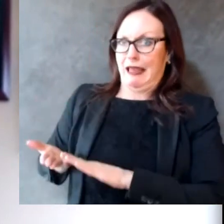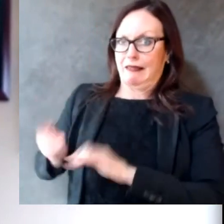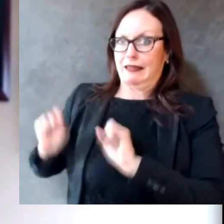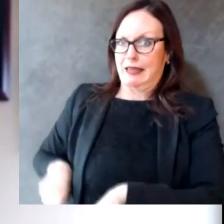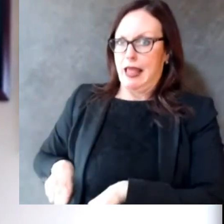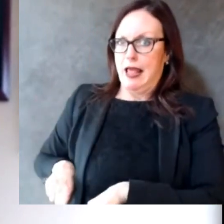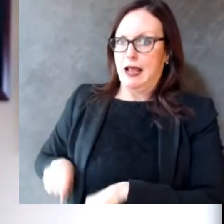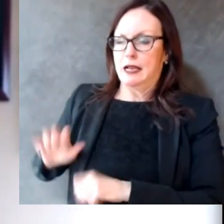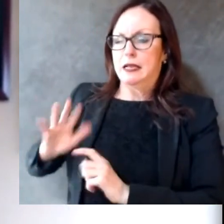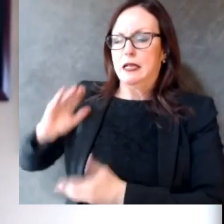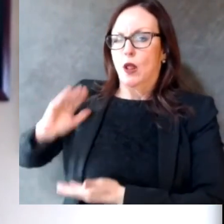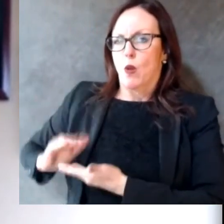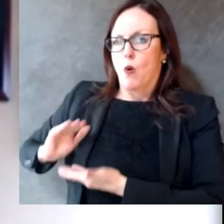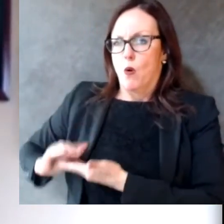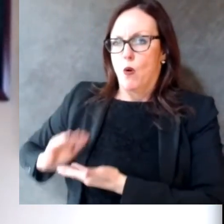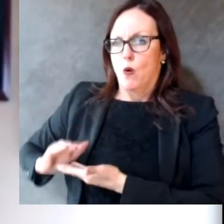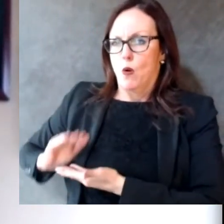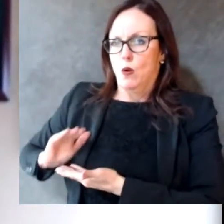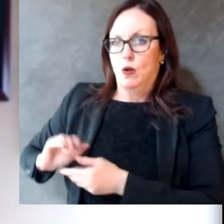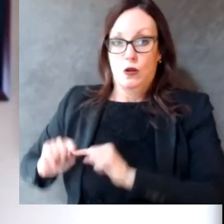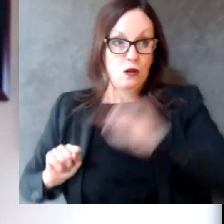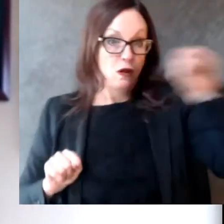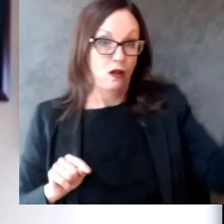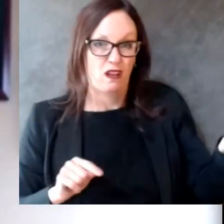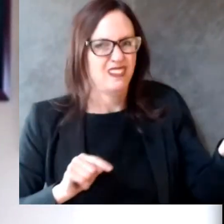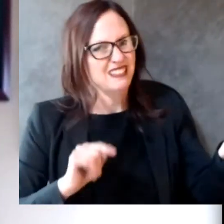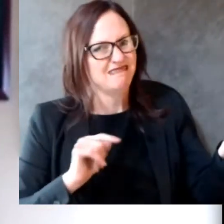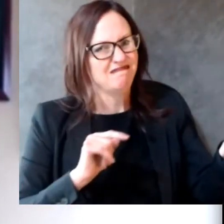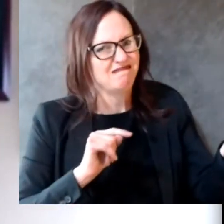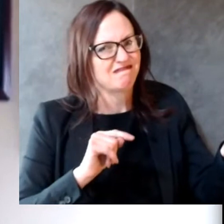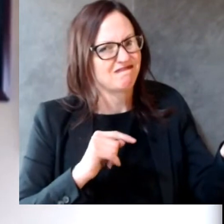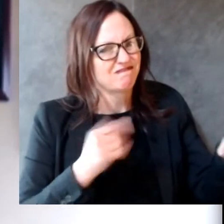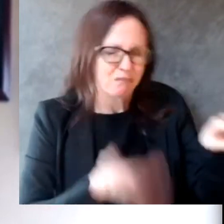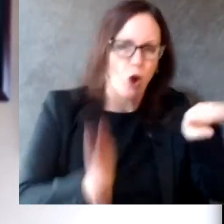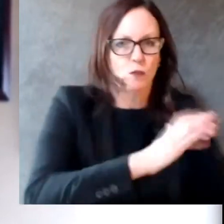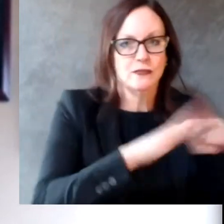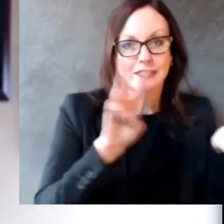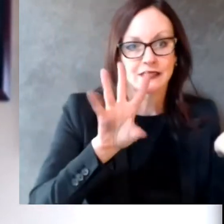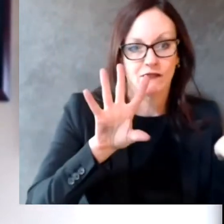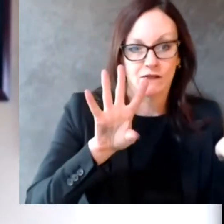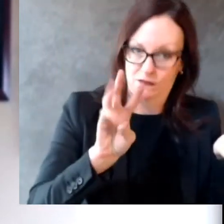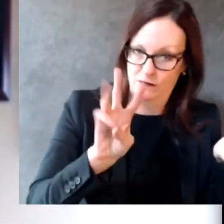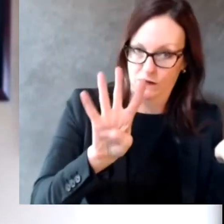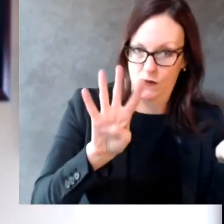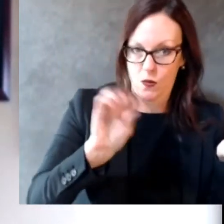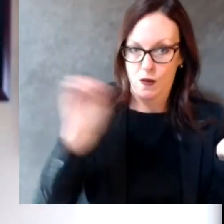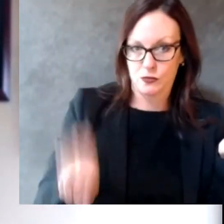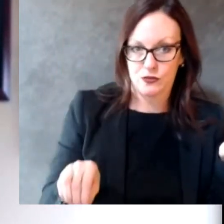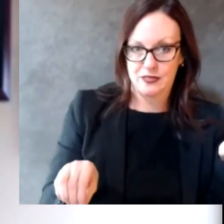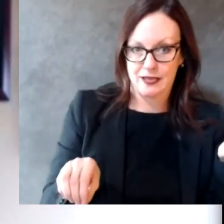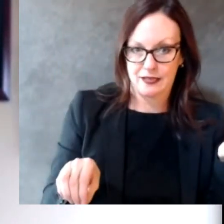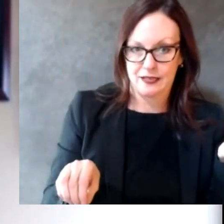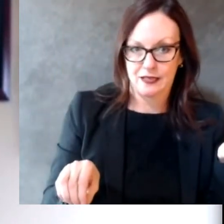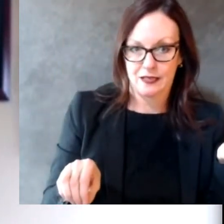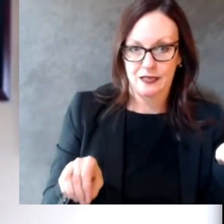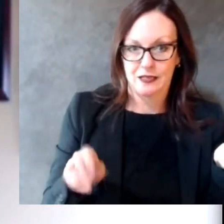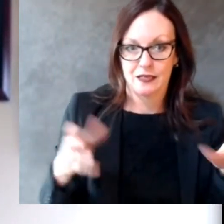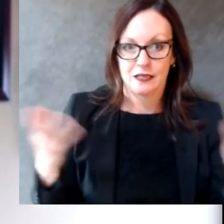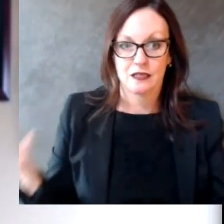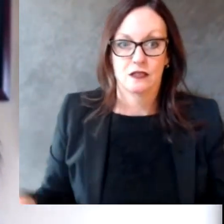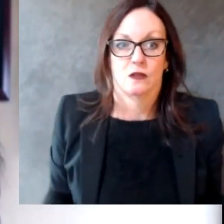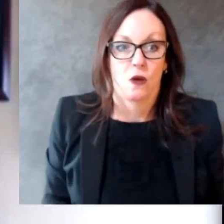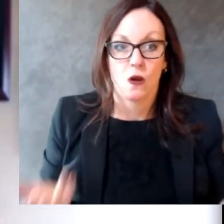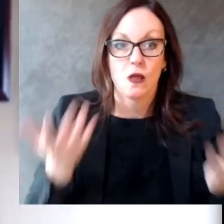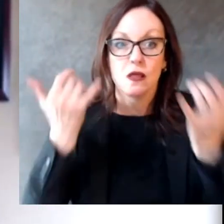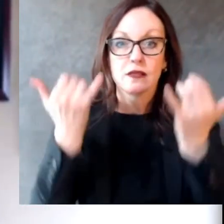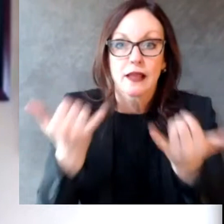community, the virus that is spreading is more likely to cause severe disease and death than the virus